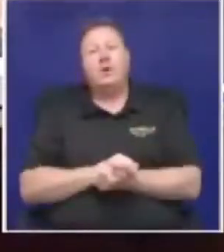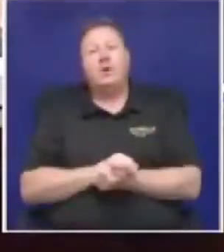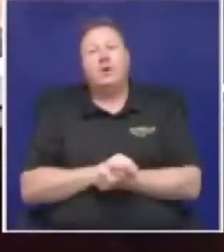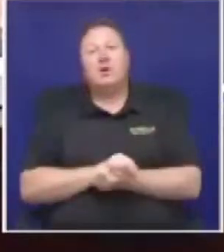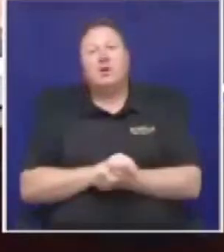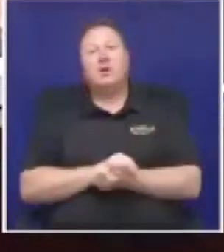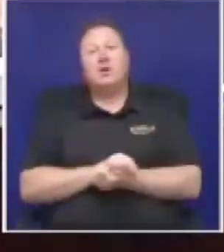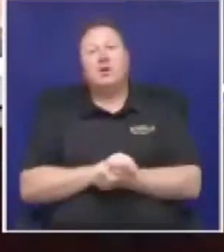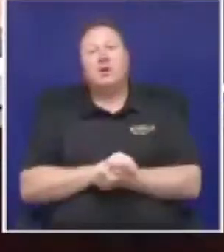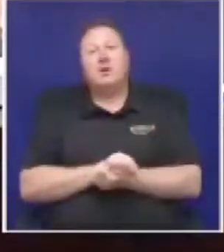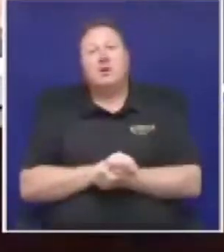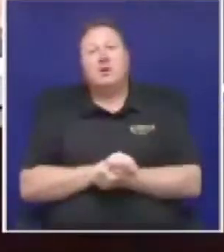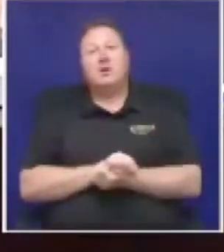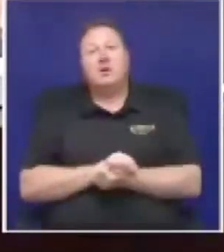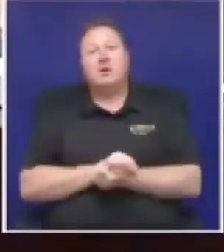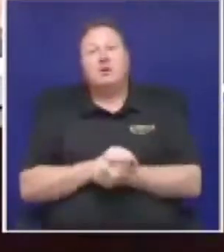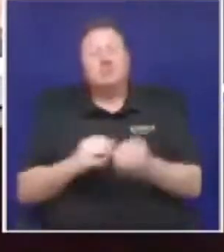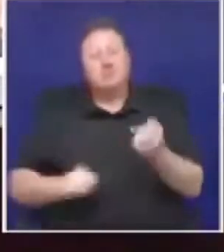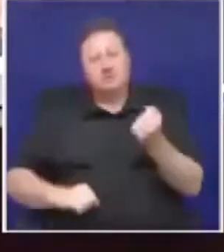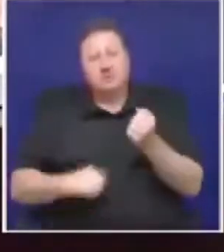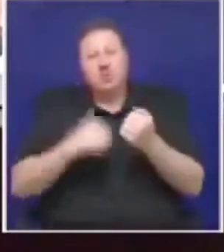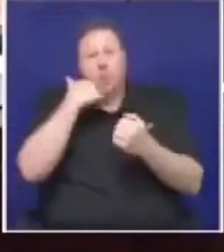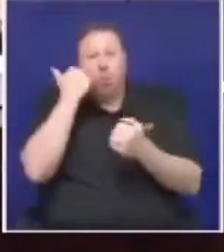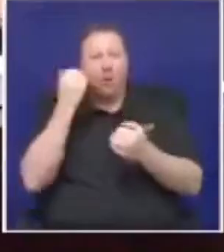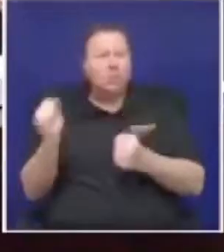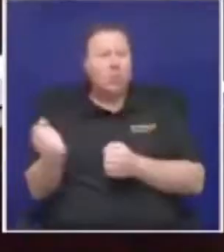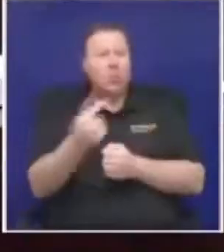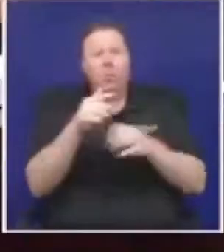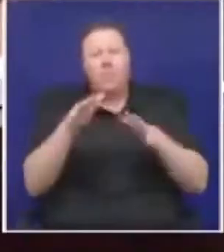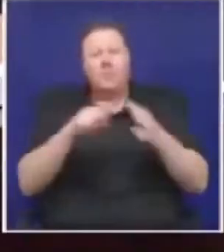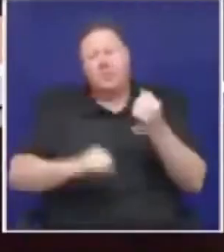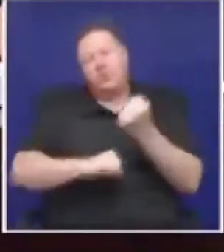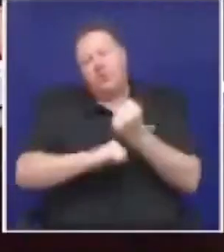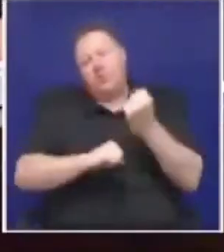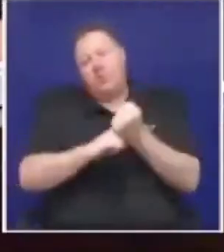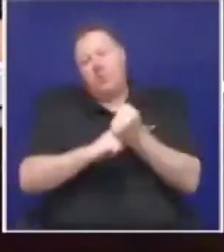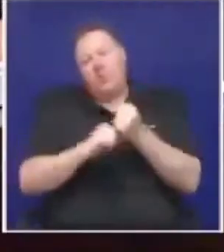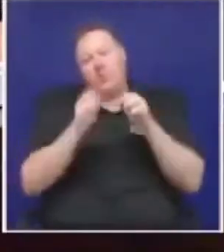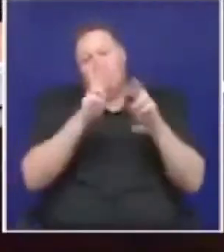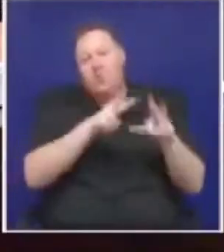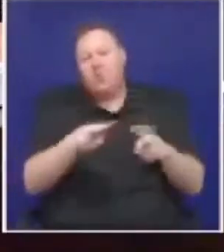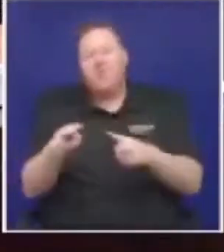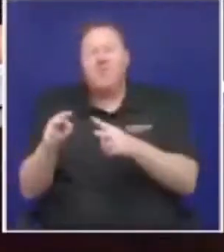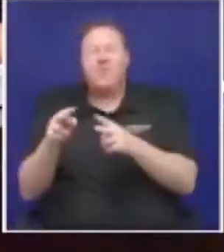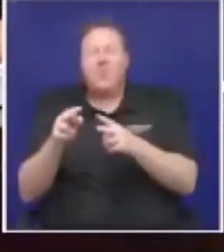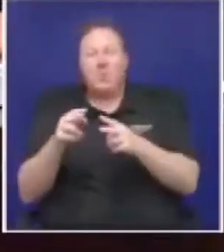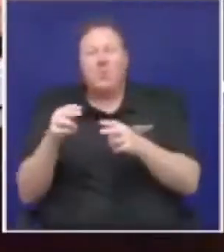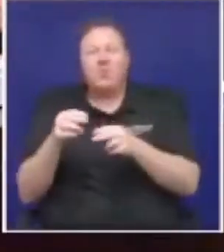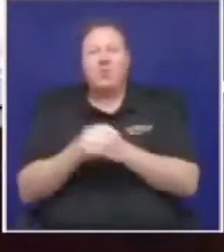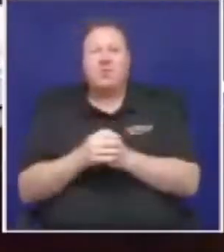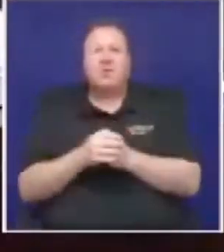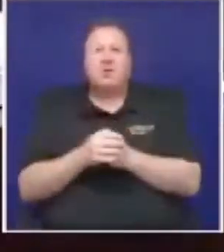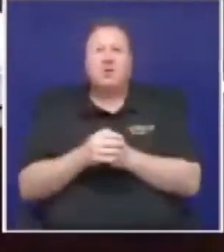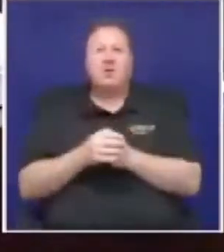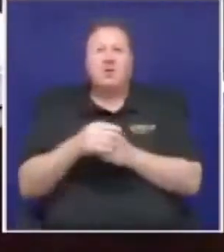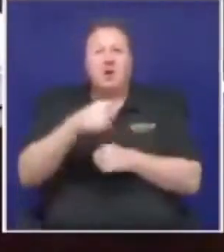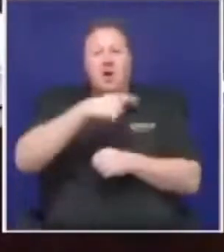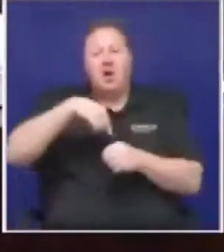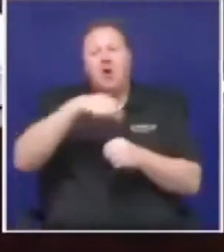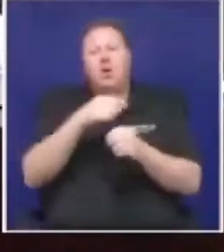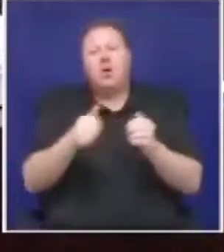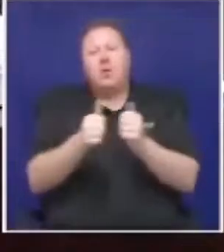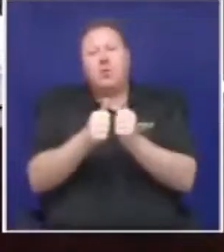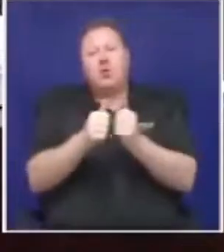We do urge everybody to support the review. We are engaging even our partners in